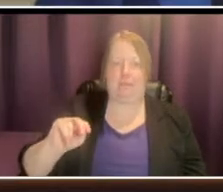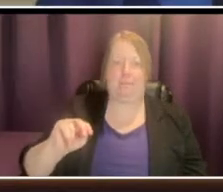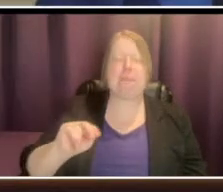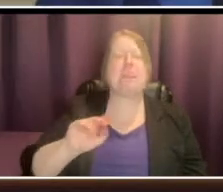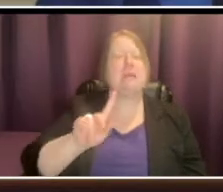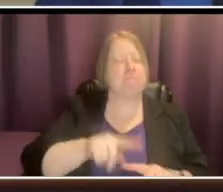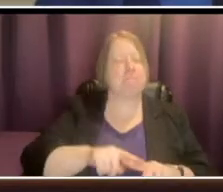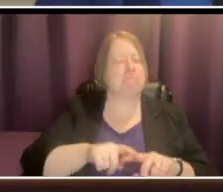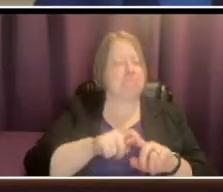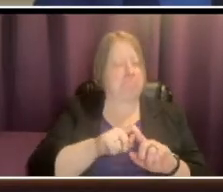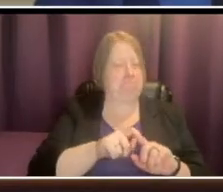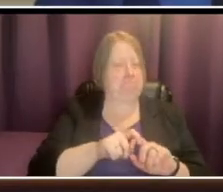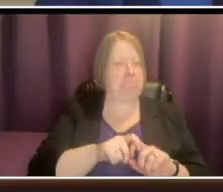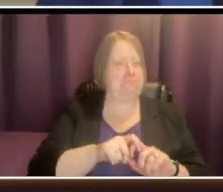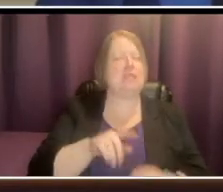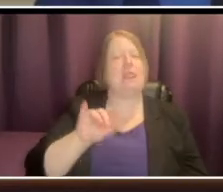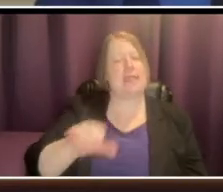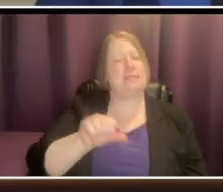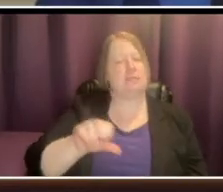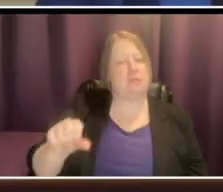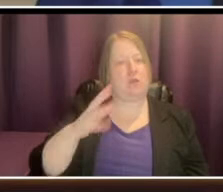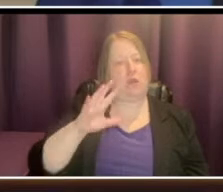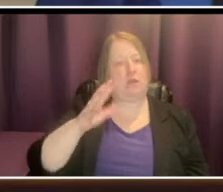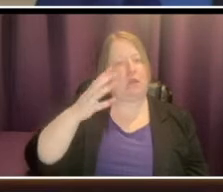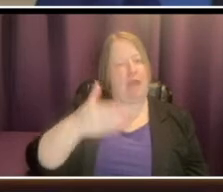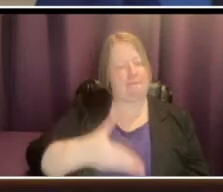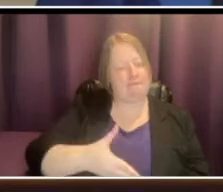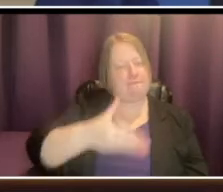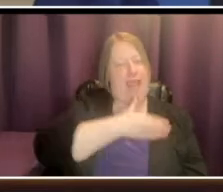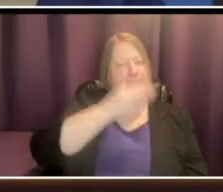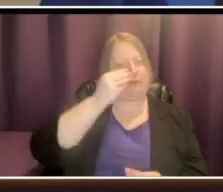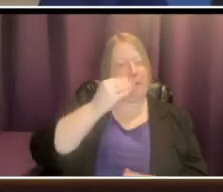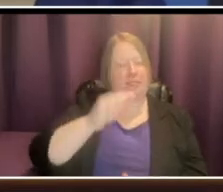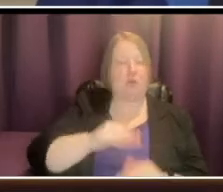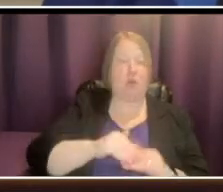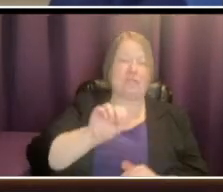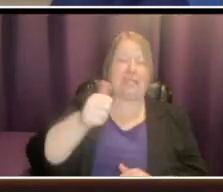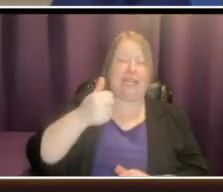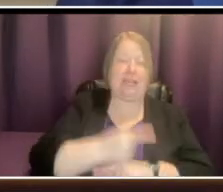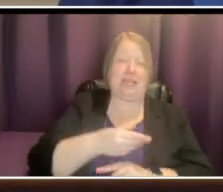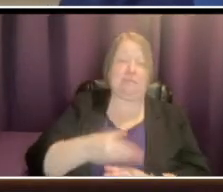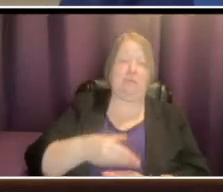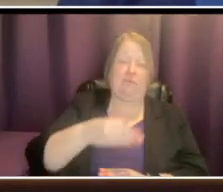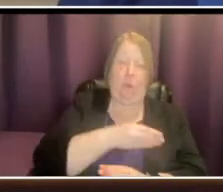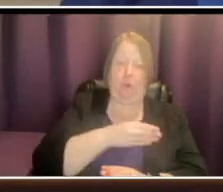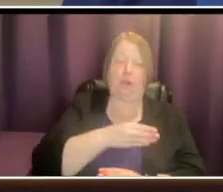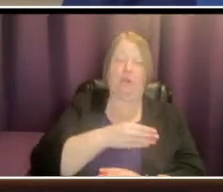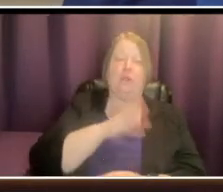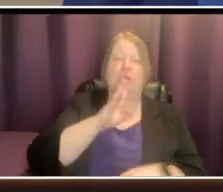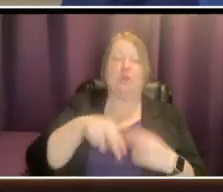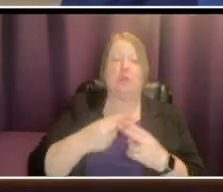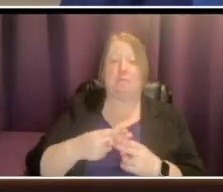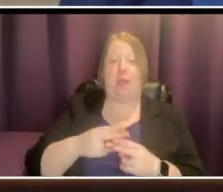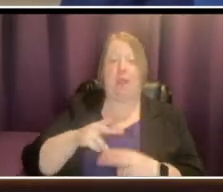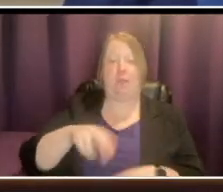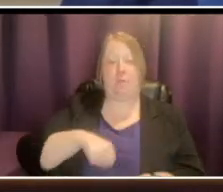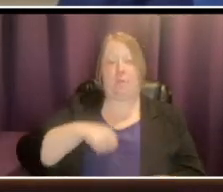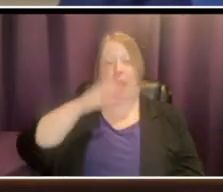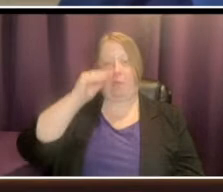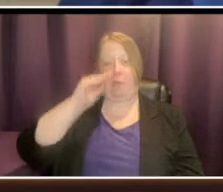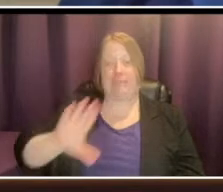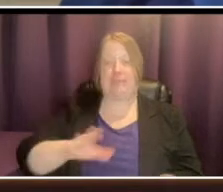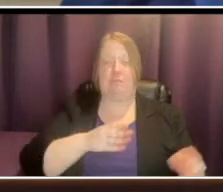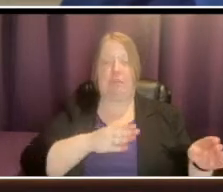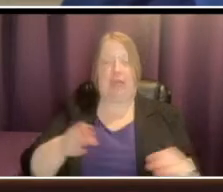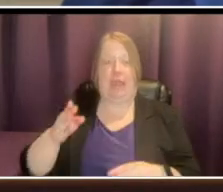advance information more than 10 days beforehand regarding the Proud Boys' planning for January 6th.